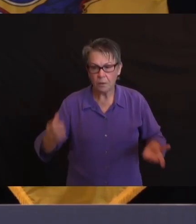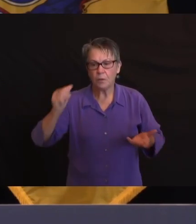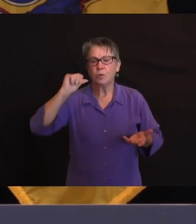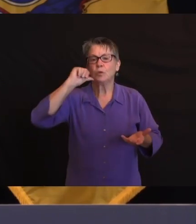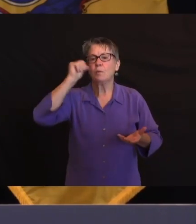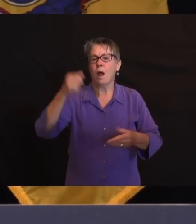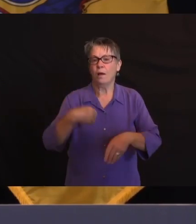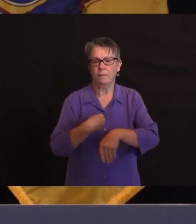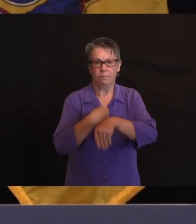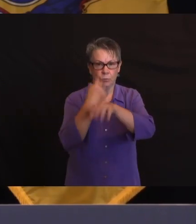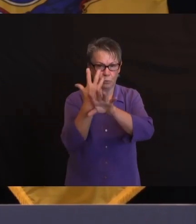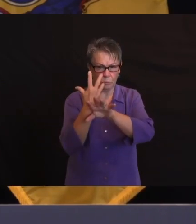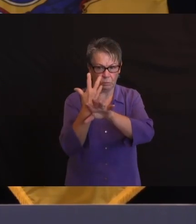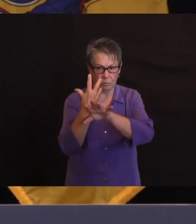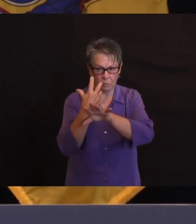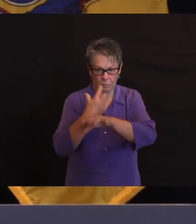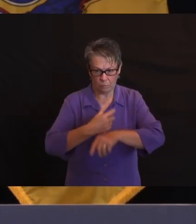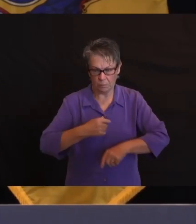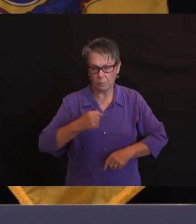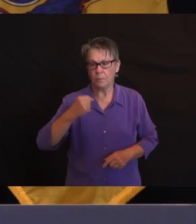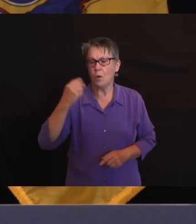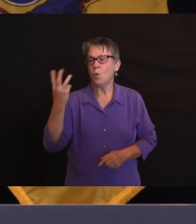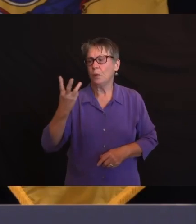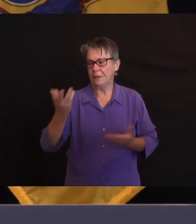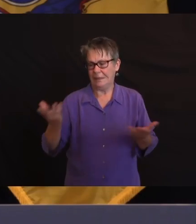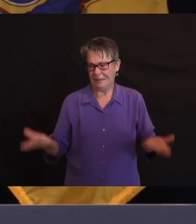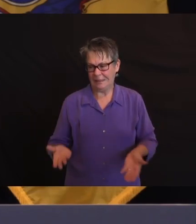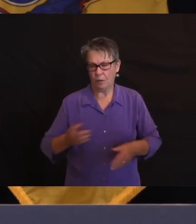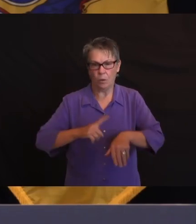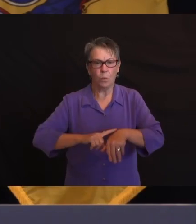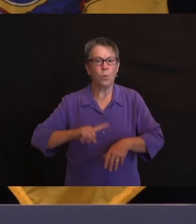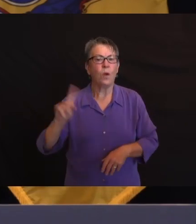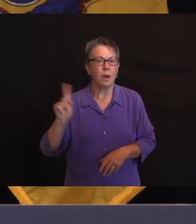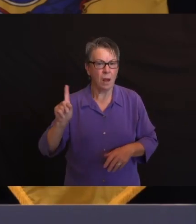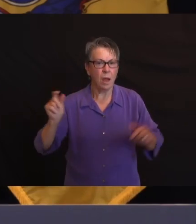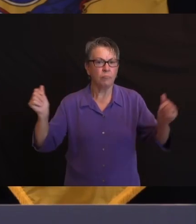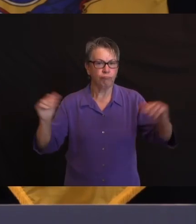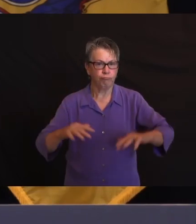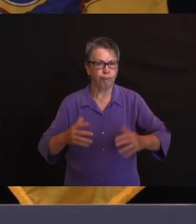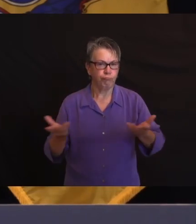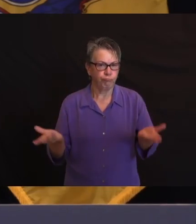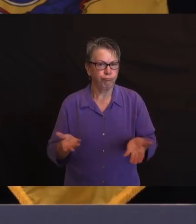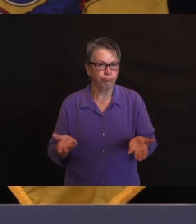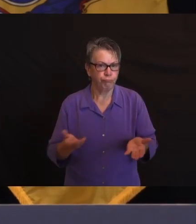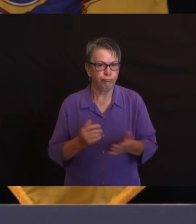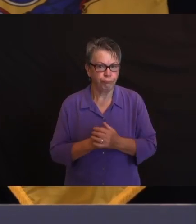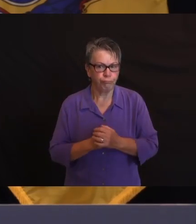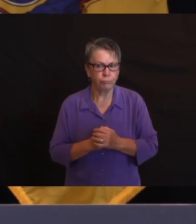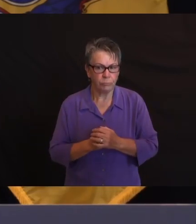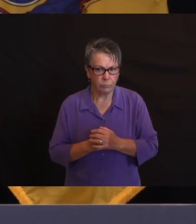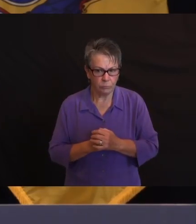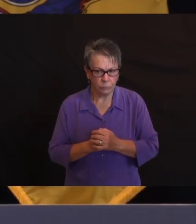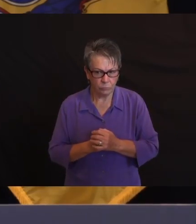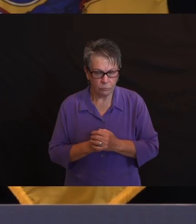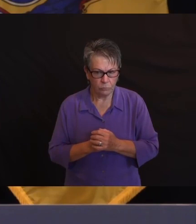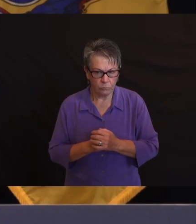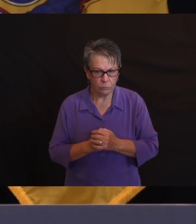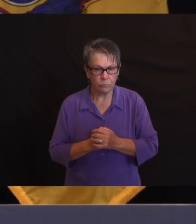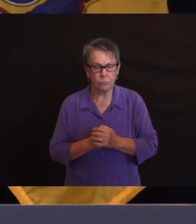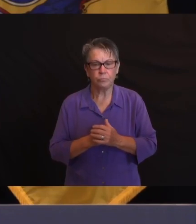at 1 o'clock on Wednesday, unless we hear otherwise. We will be together tomorrow. We'll be at an